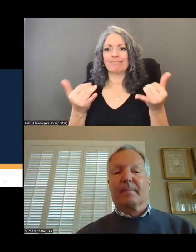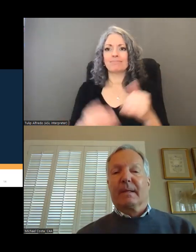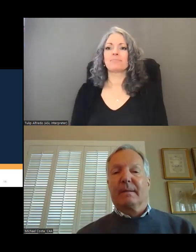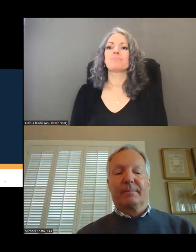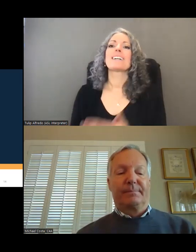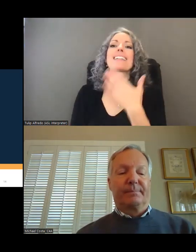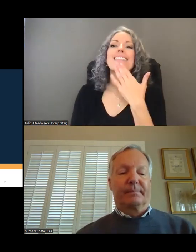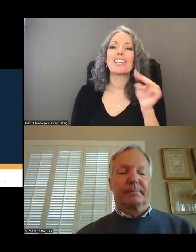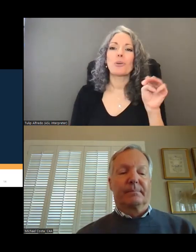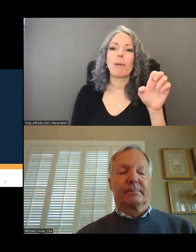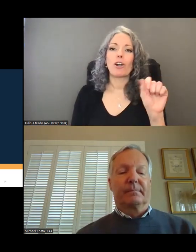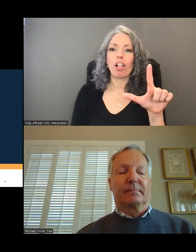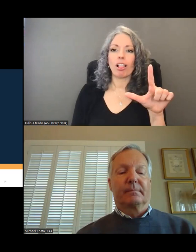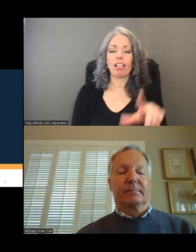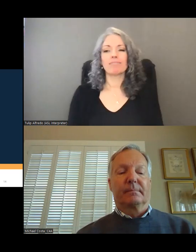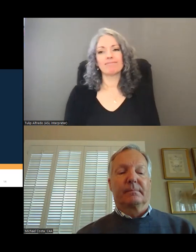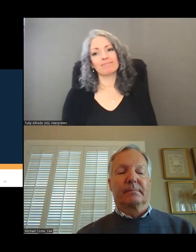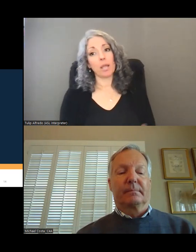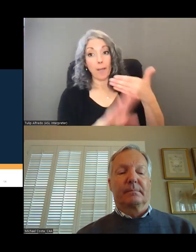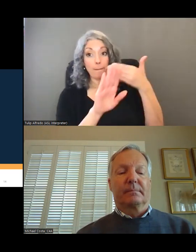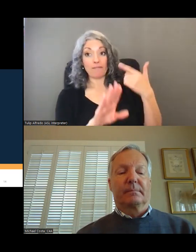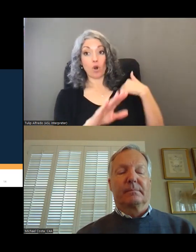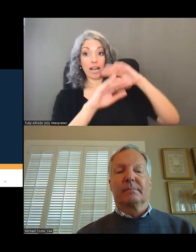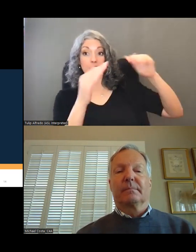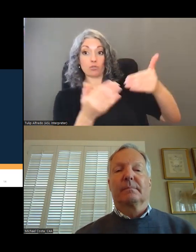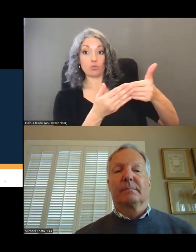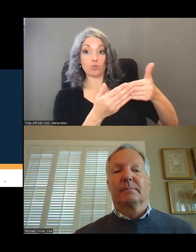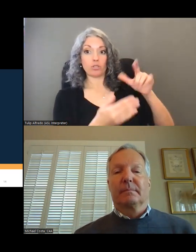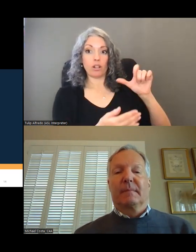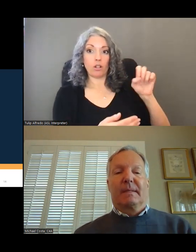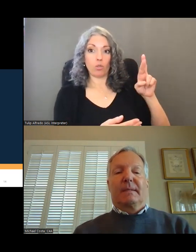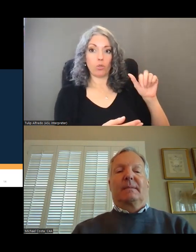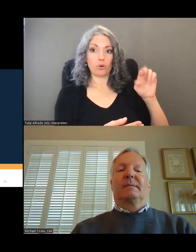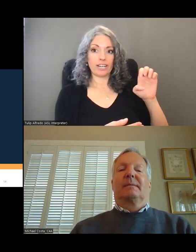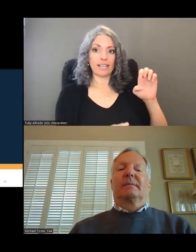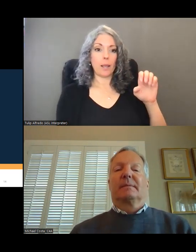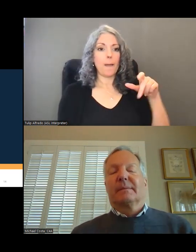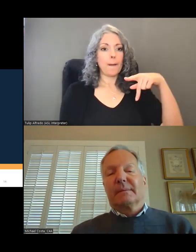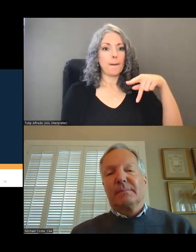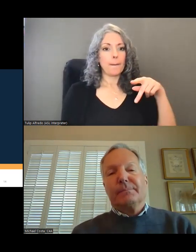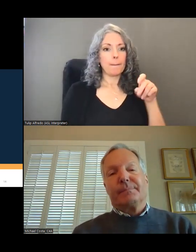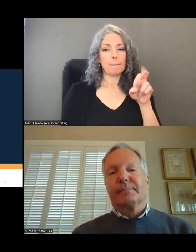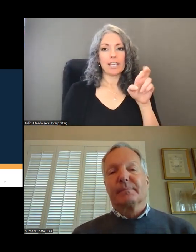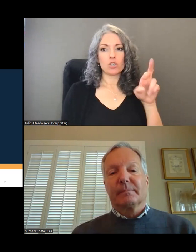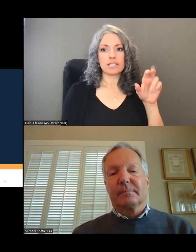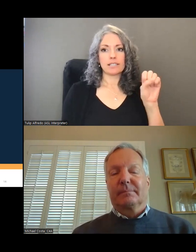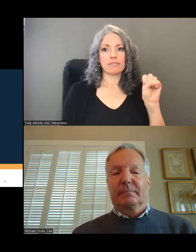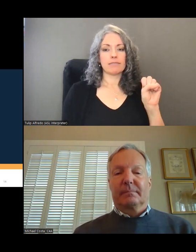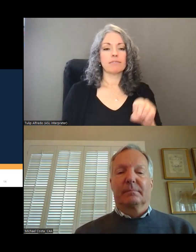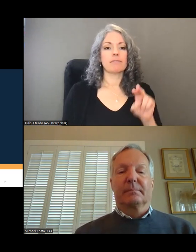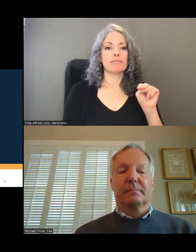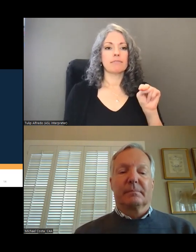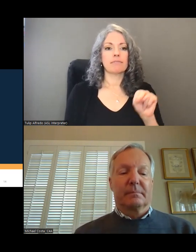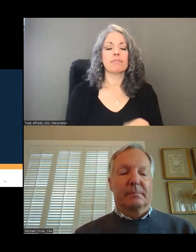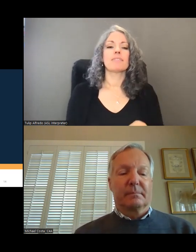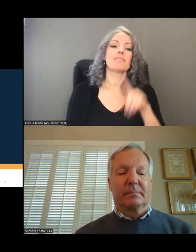Thank you, Michael. And before I introduce Lori Peterson, who is the executive lead for